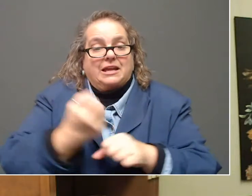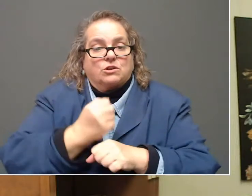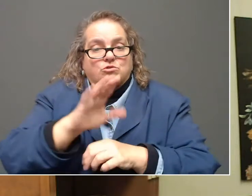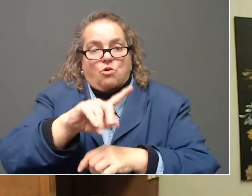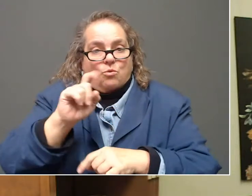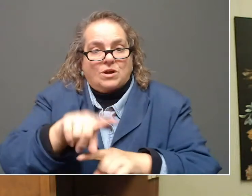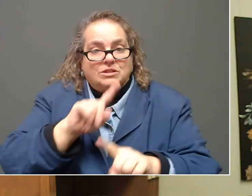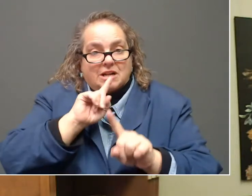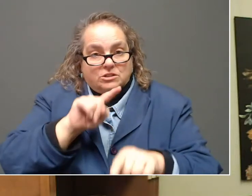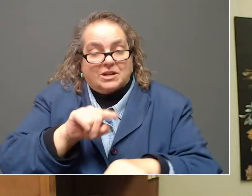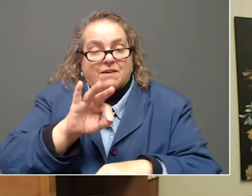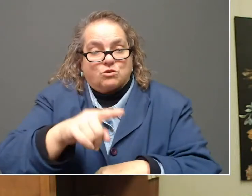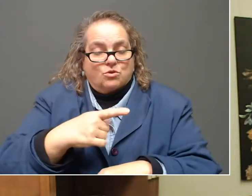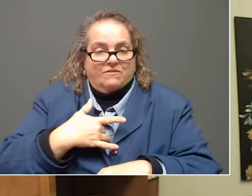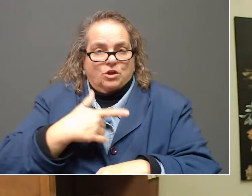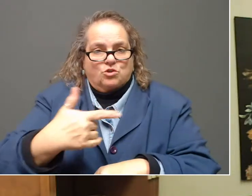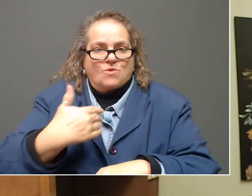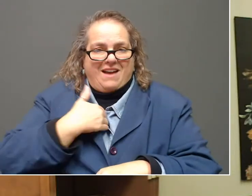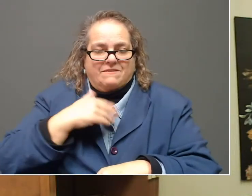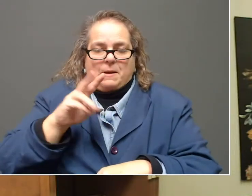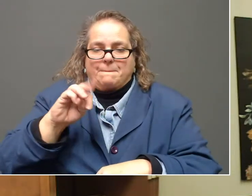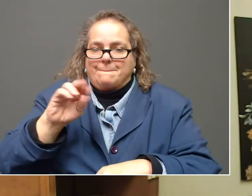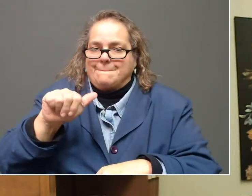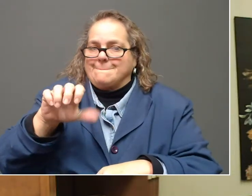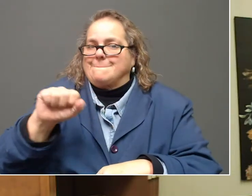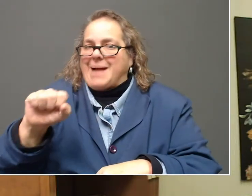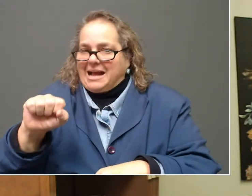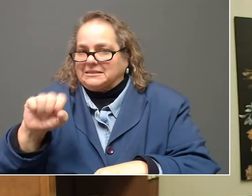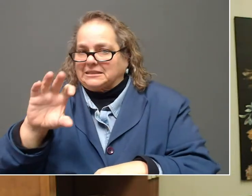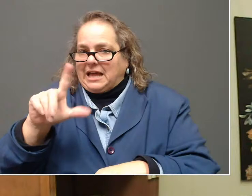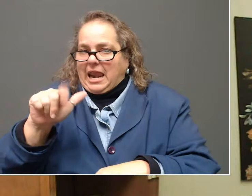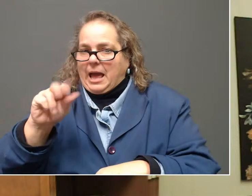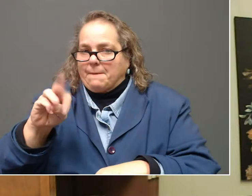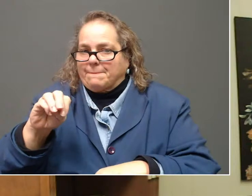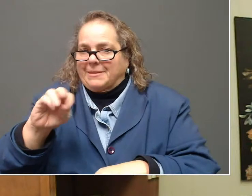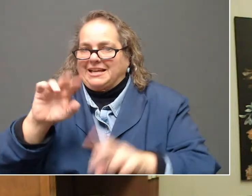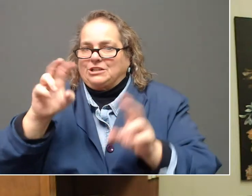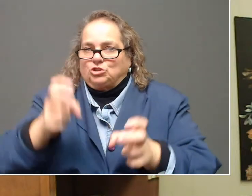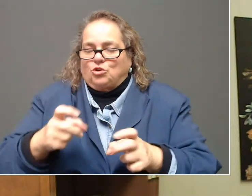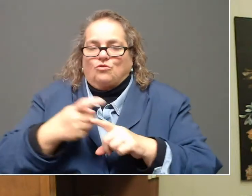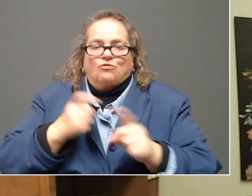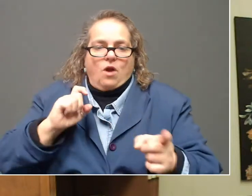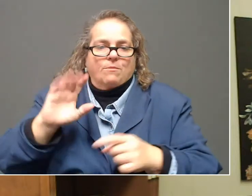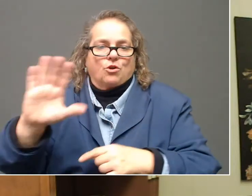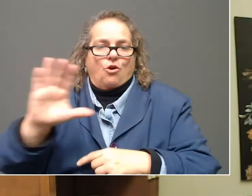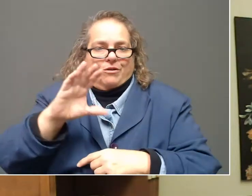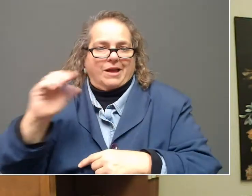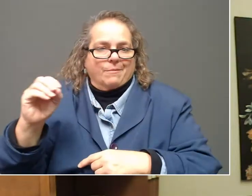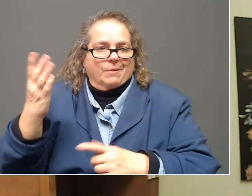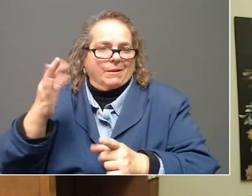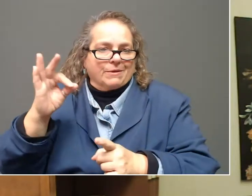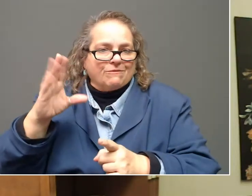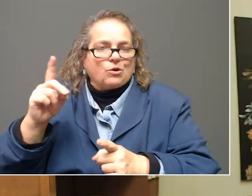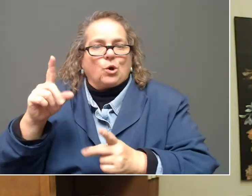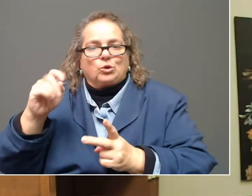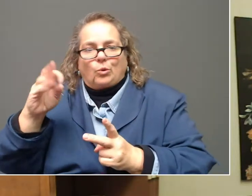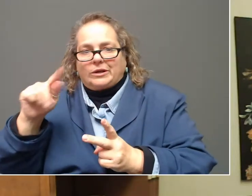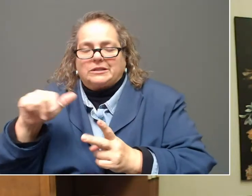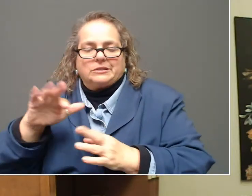canceled. So if you believe you are in that boat, please email that email that we had set up. It was,